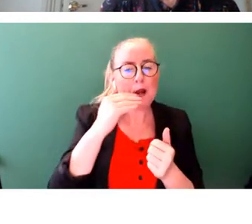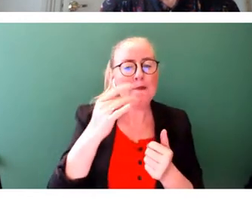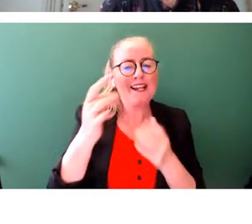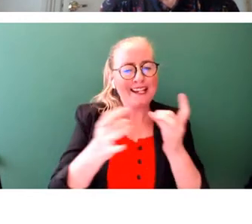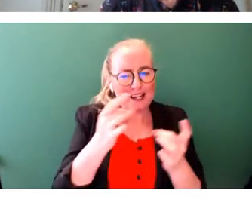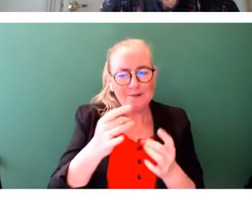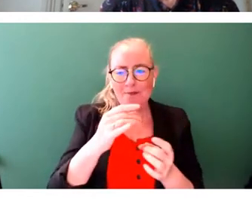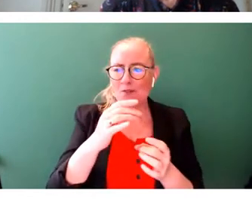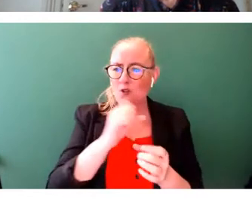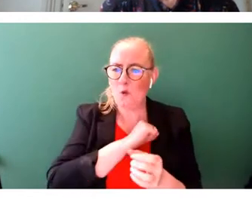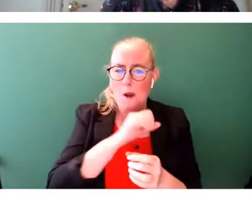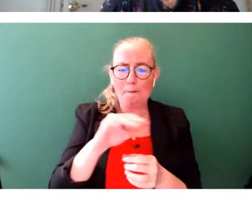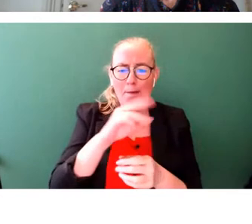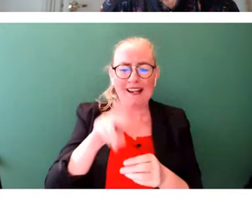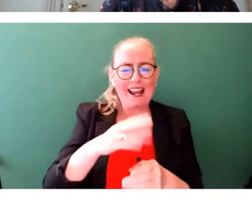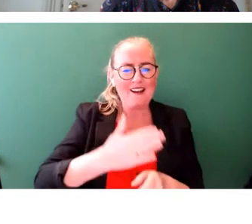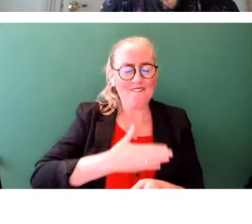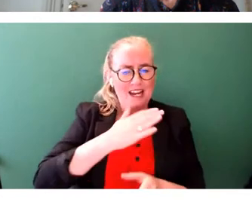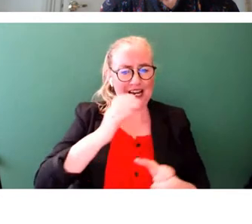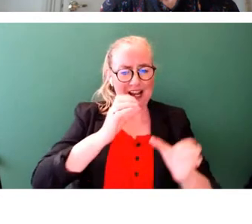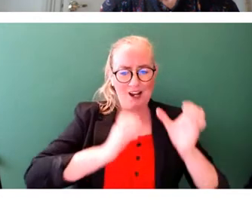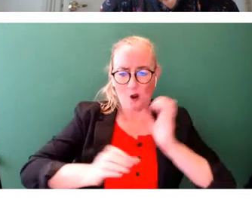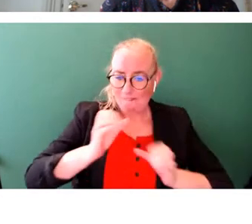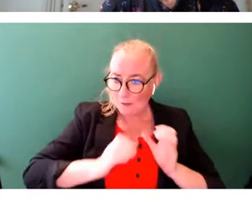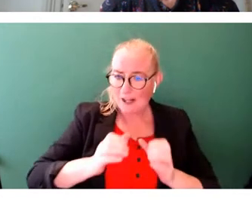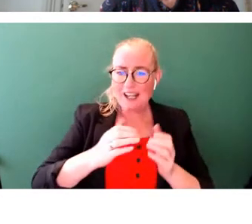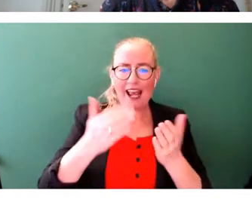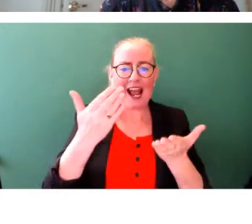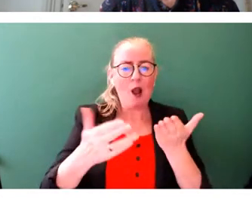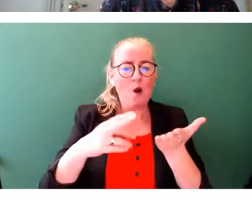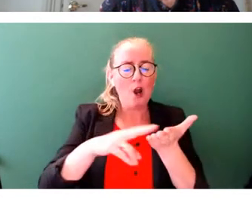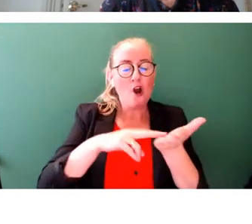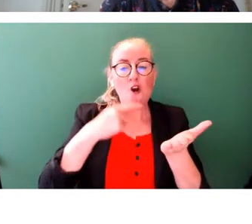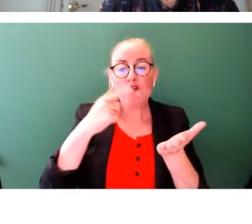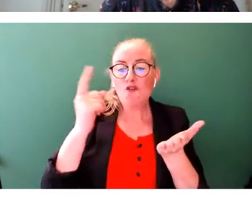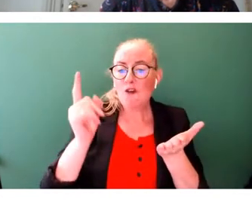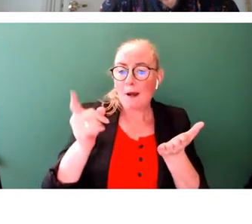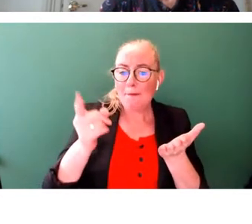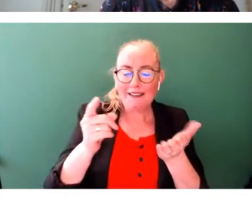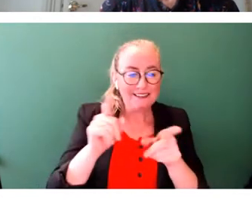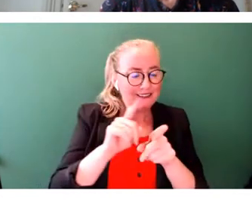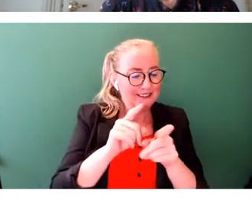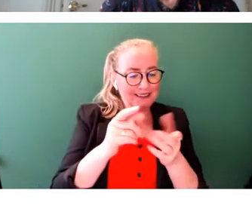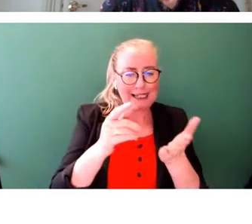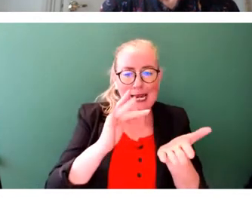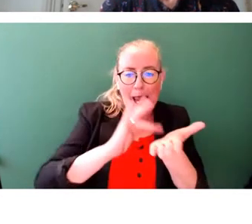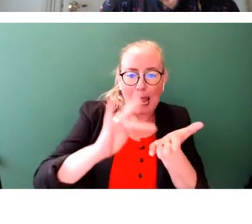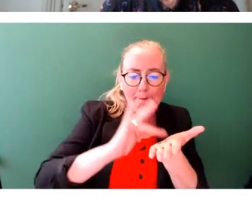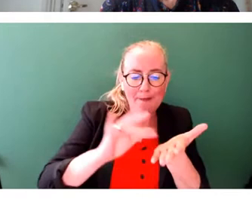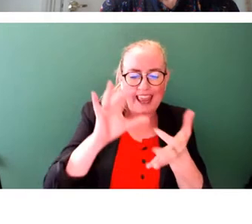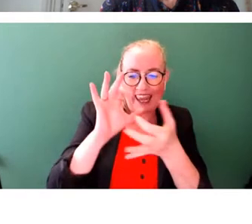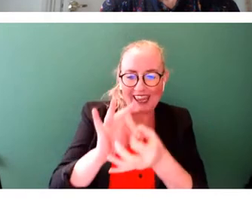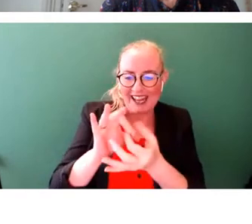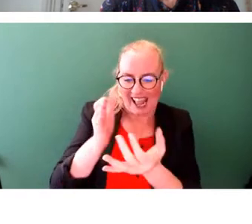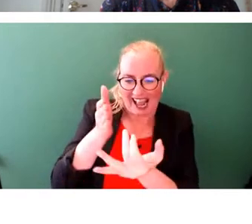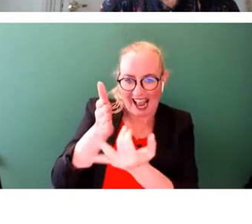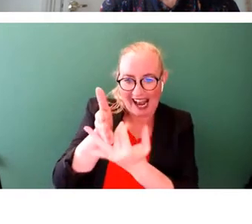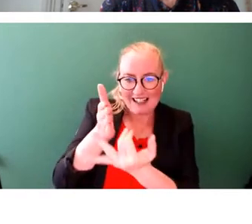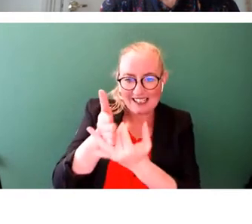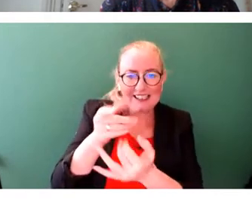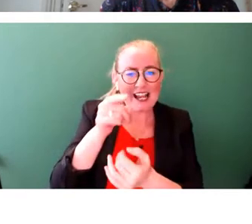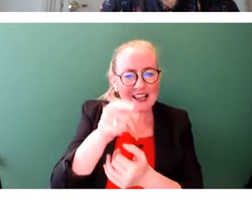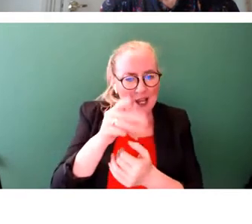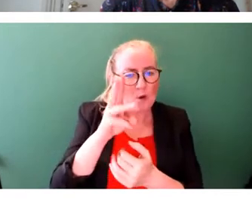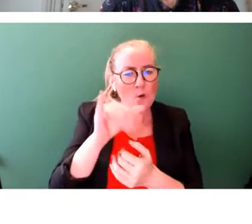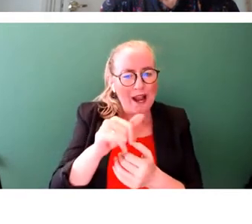And so, the apps that we recommend for accessibility, that's the point, that the movements that you